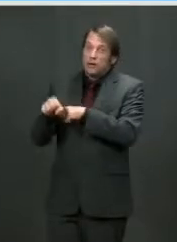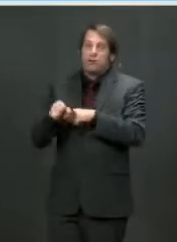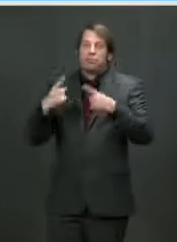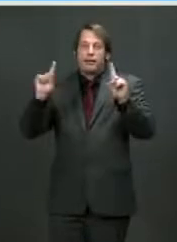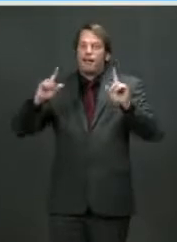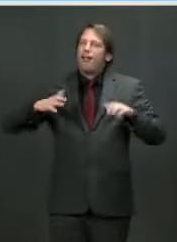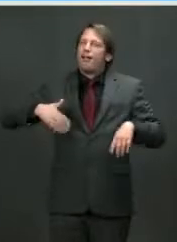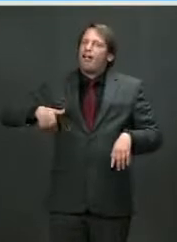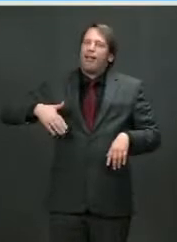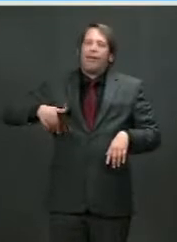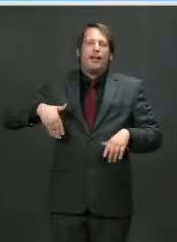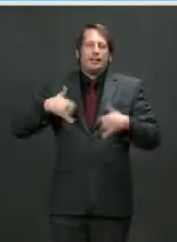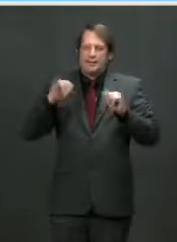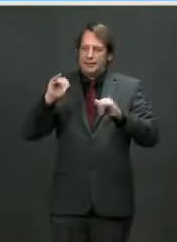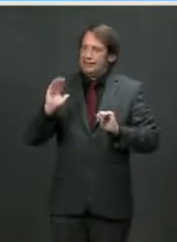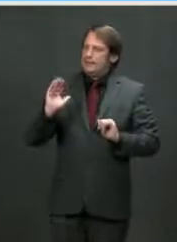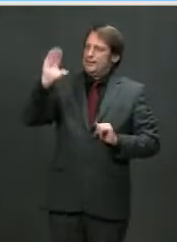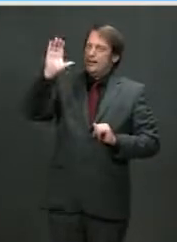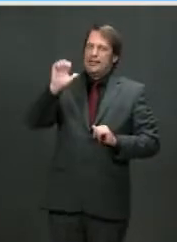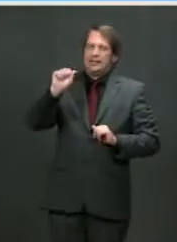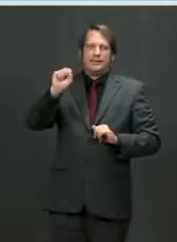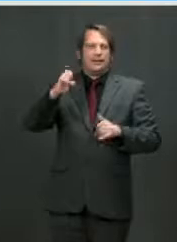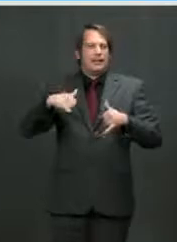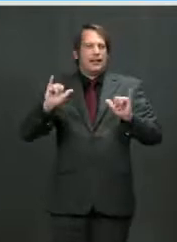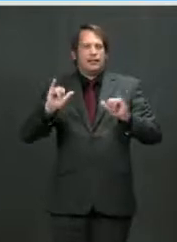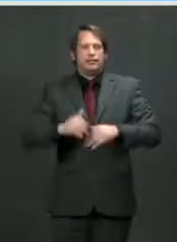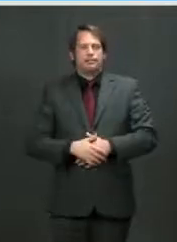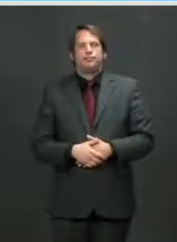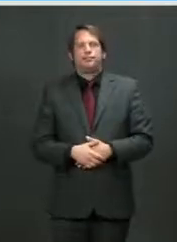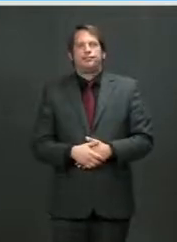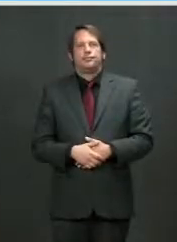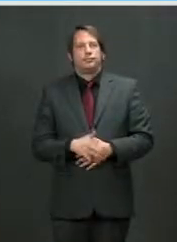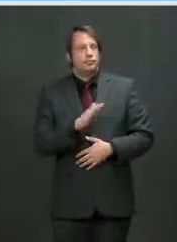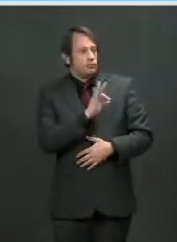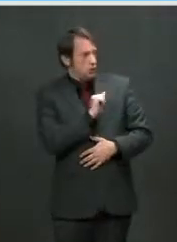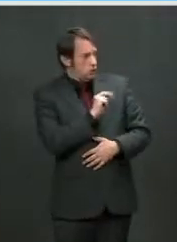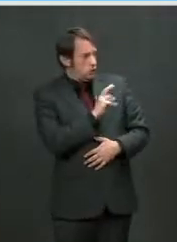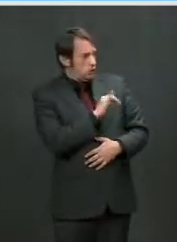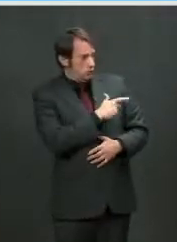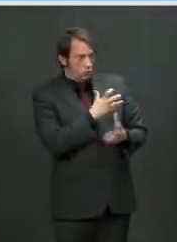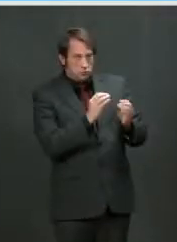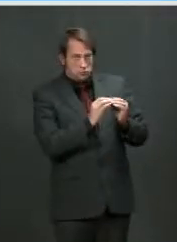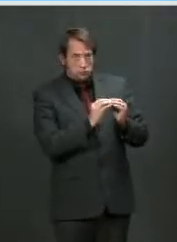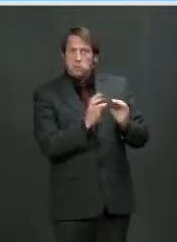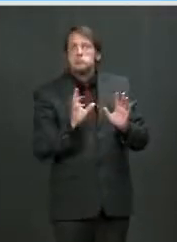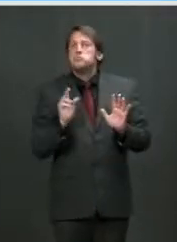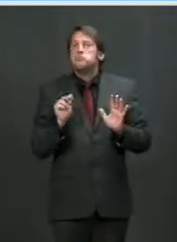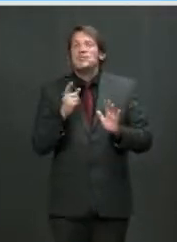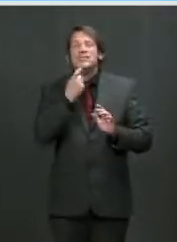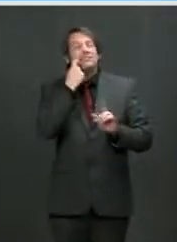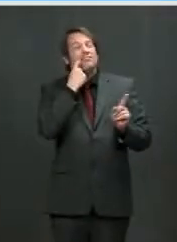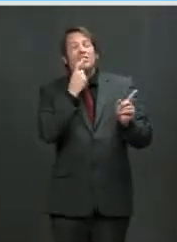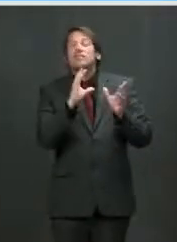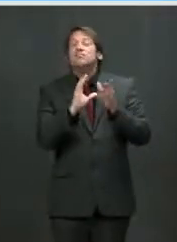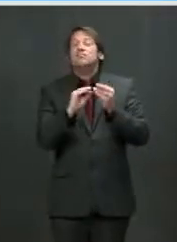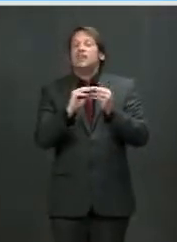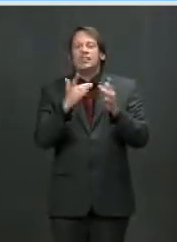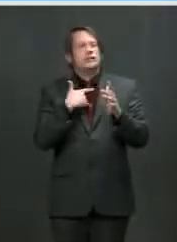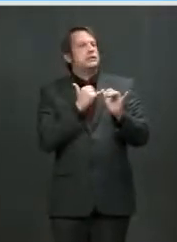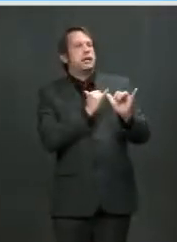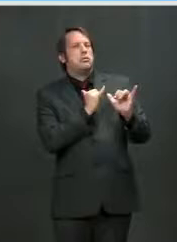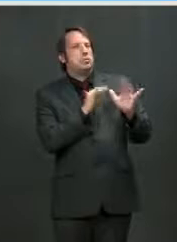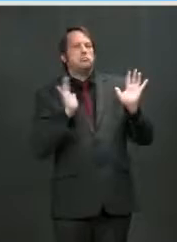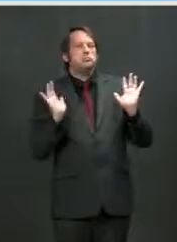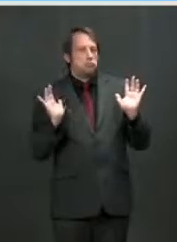And Dr. Fauci, anything you'd add to that? No, very well said. It's going to be the question of the case counts. What we will almost certainly